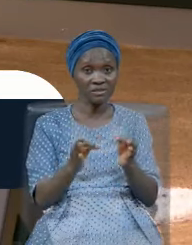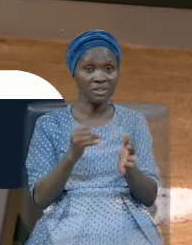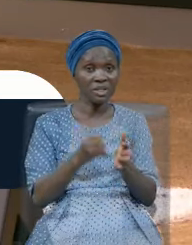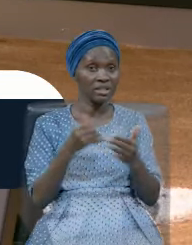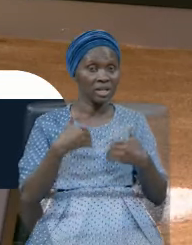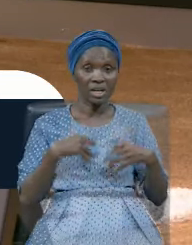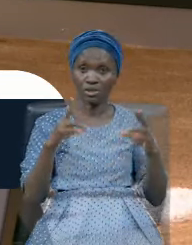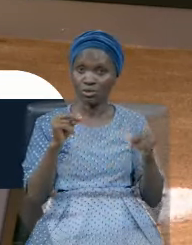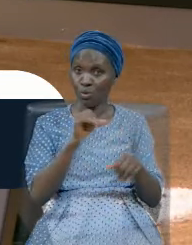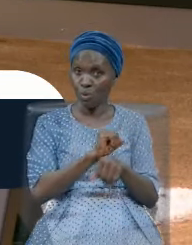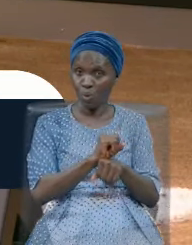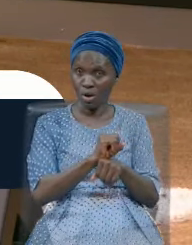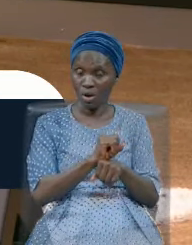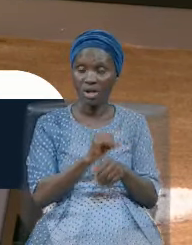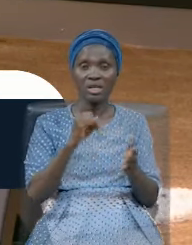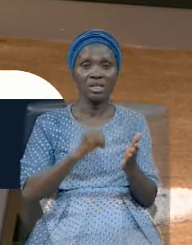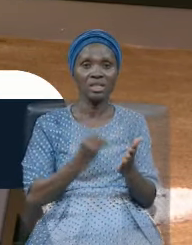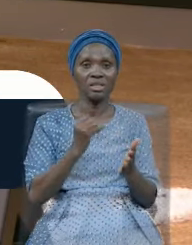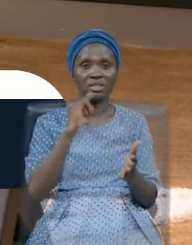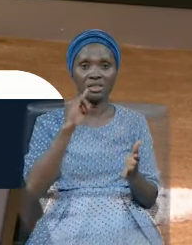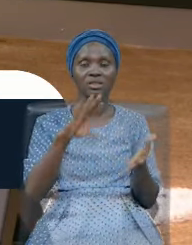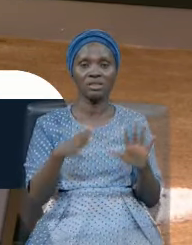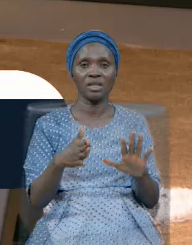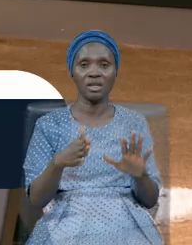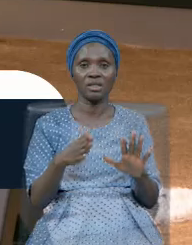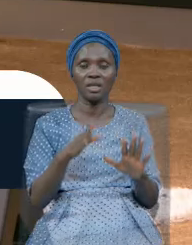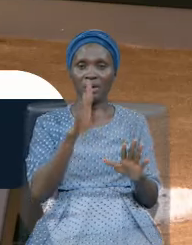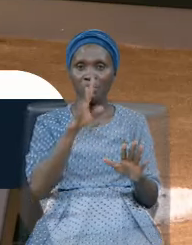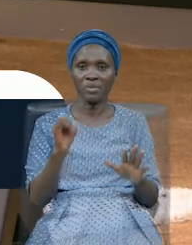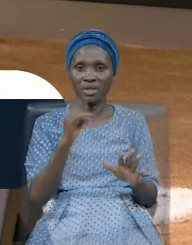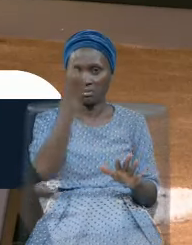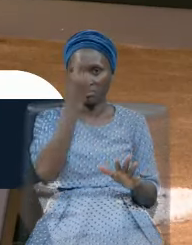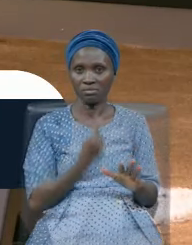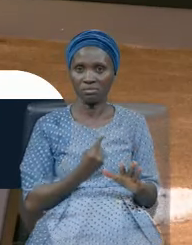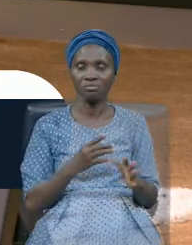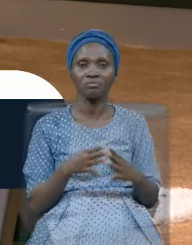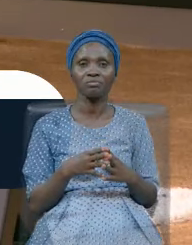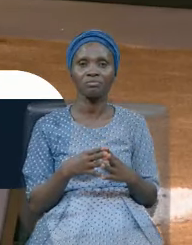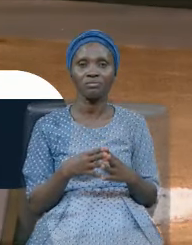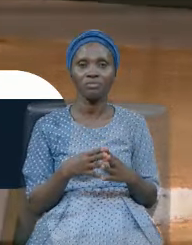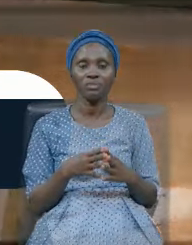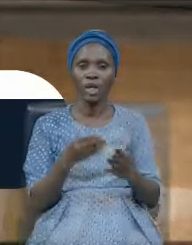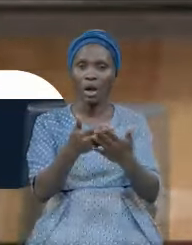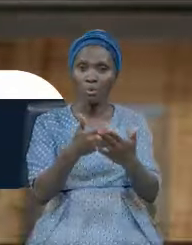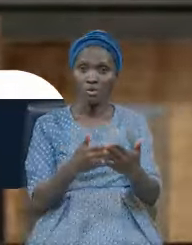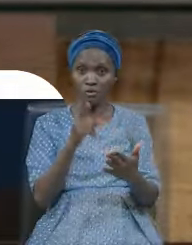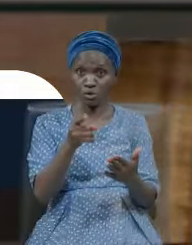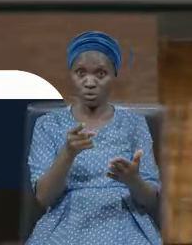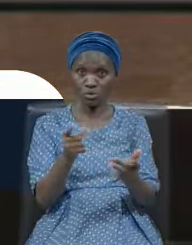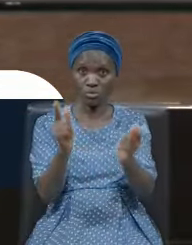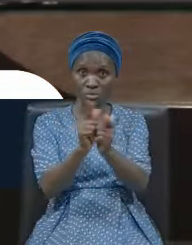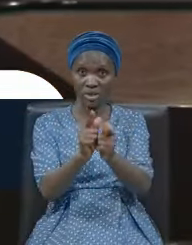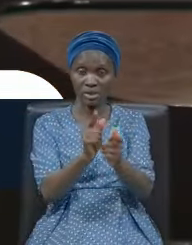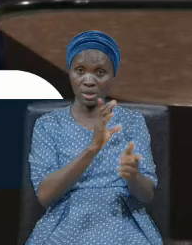it's dead. Being alone. Before you came to Christ,